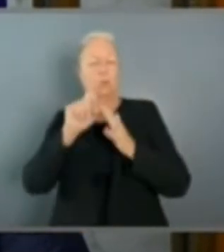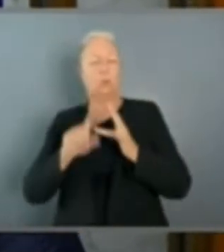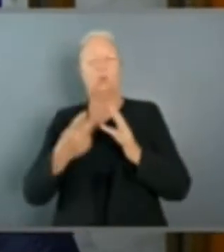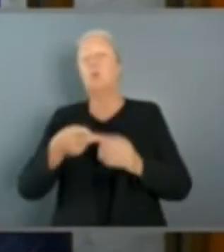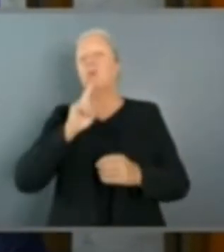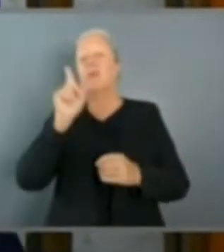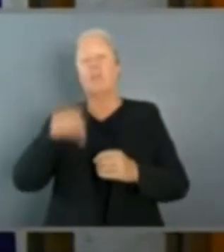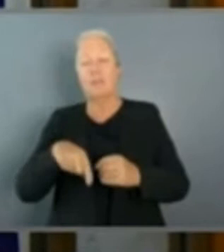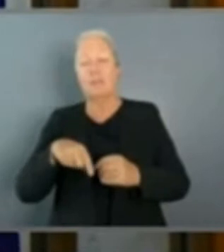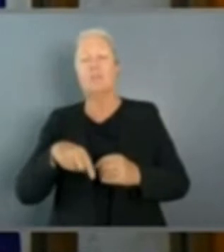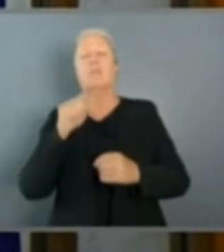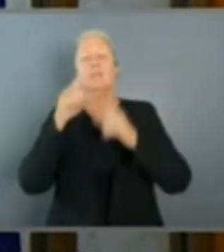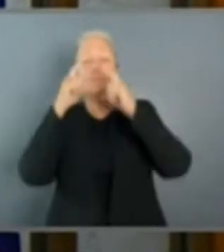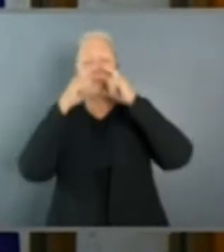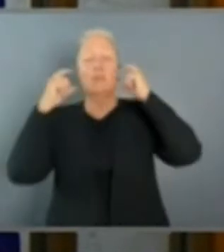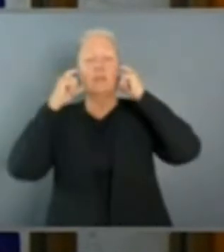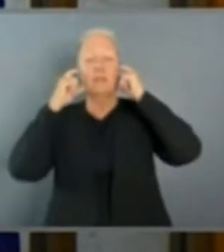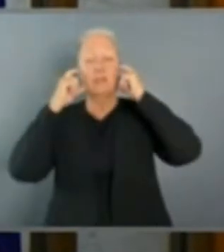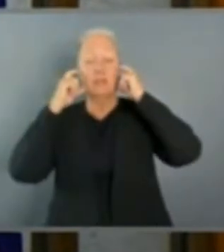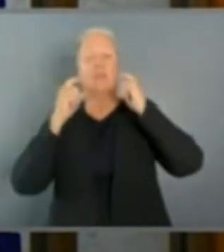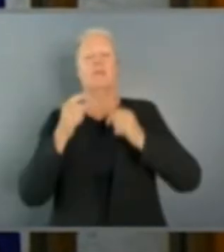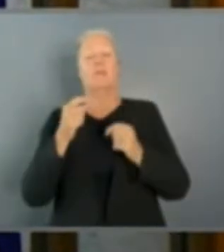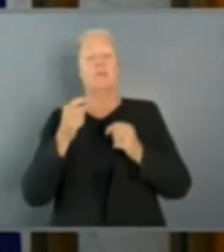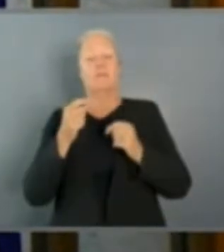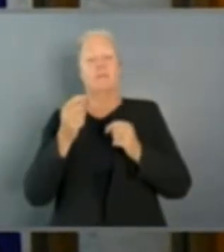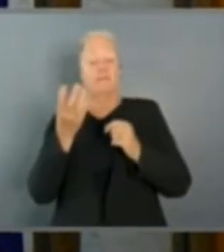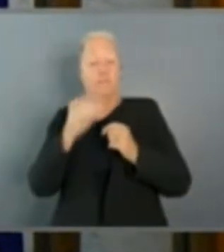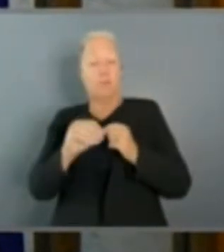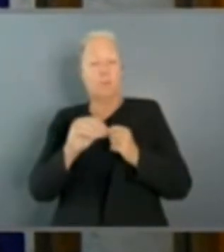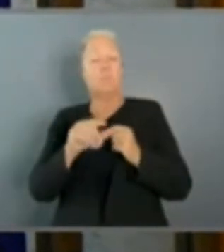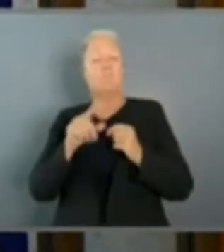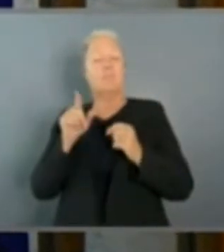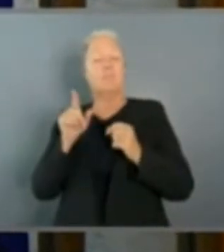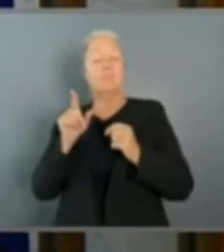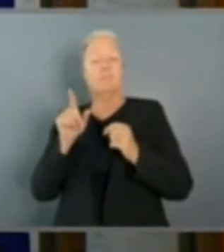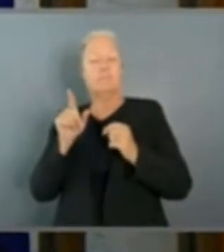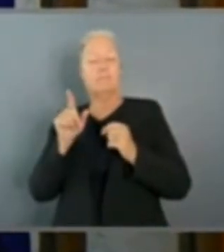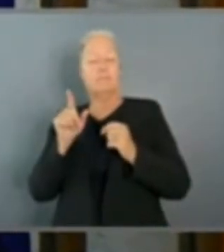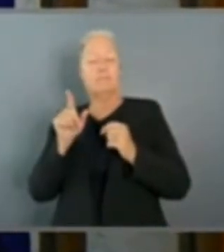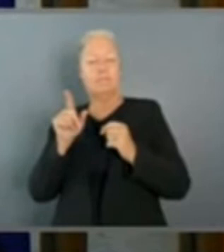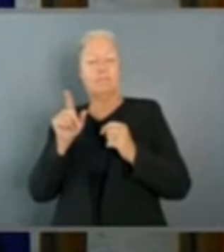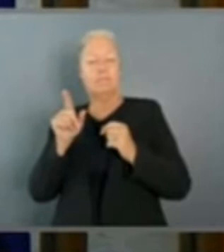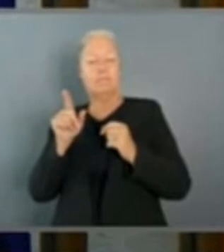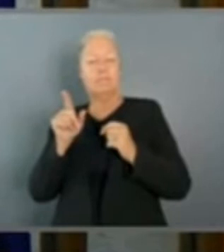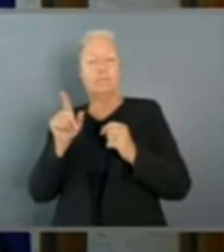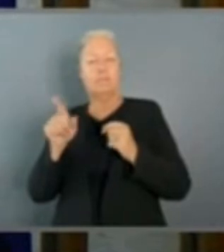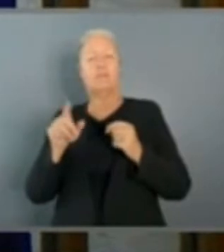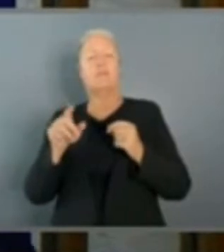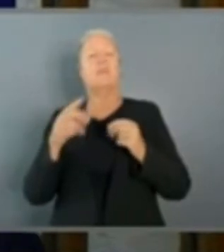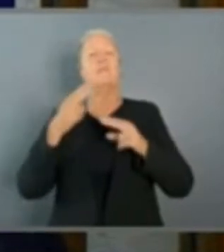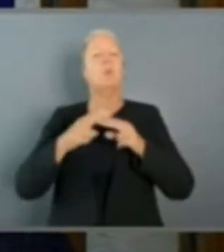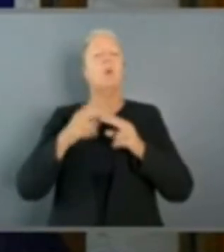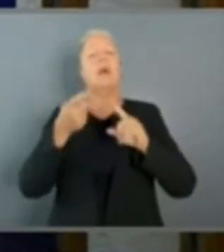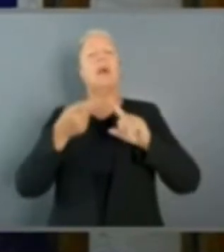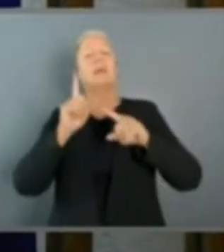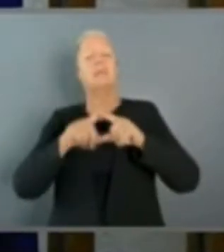200,000 face masks for the period of the Samare state services funeral and burial period. We're working with